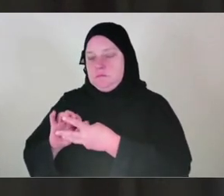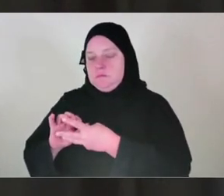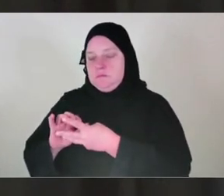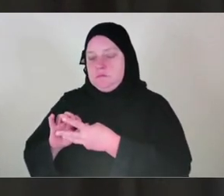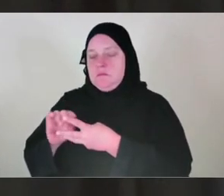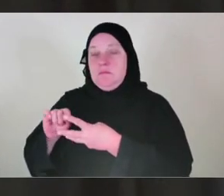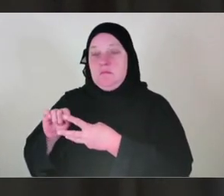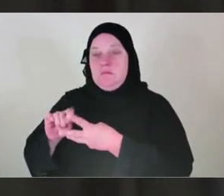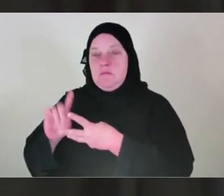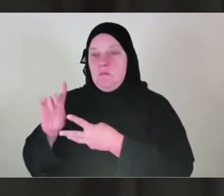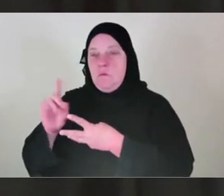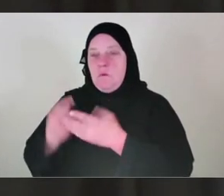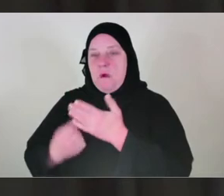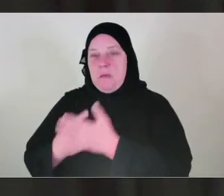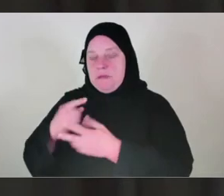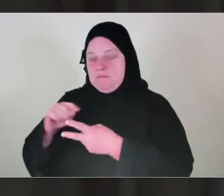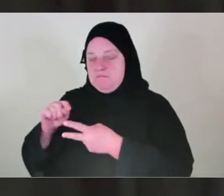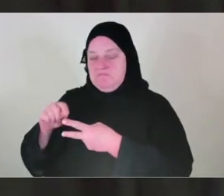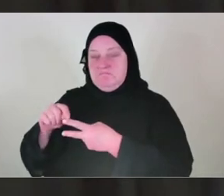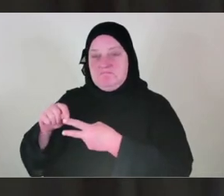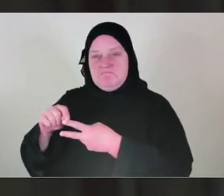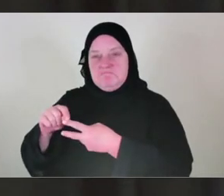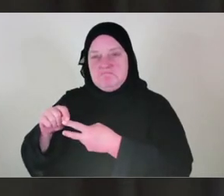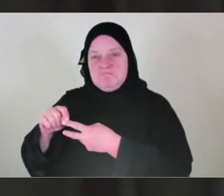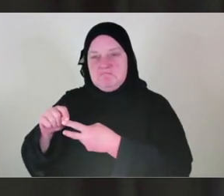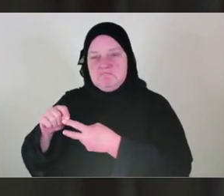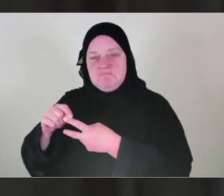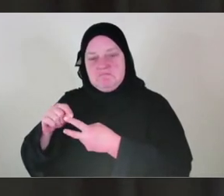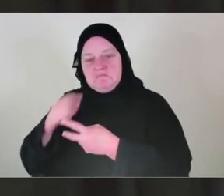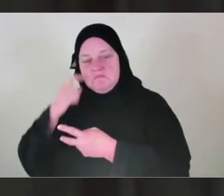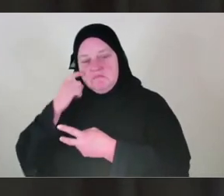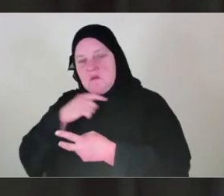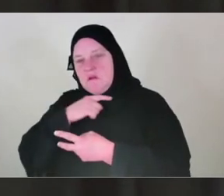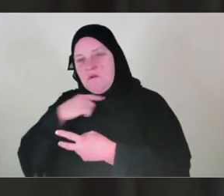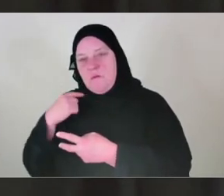or unable for anyone to hear him, even if he called, until he died.